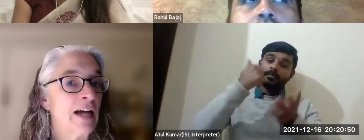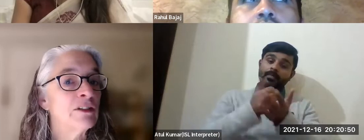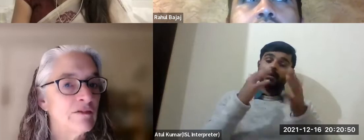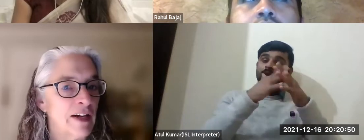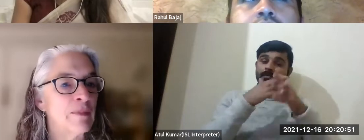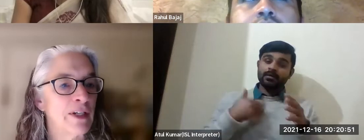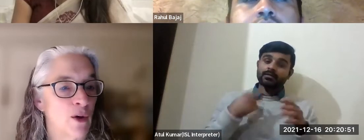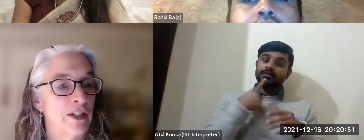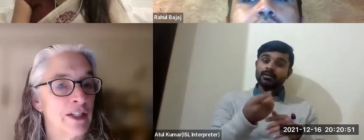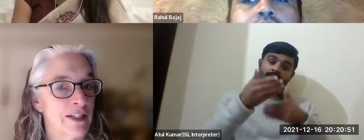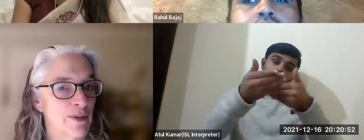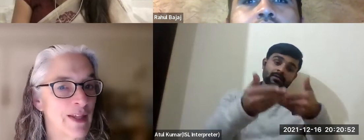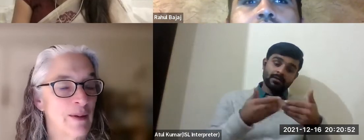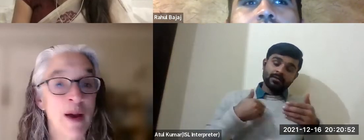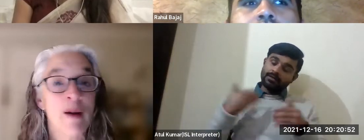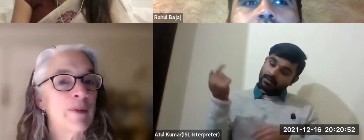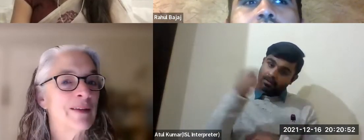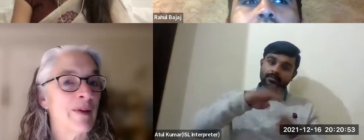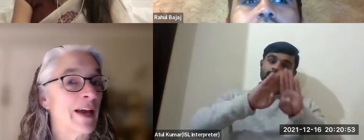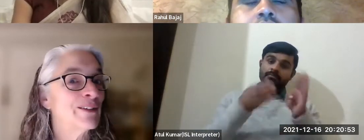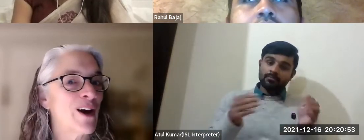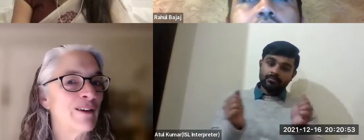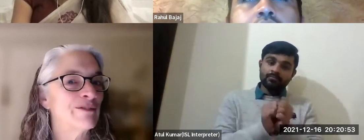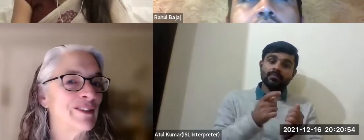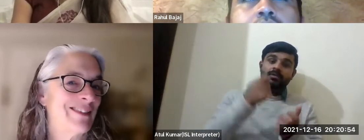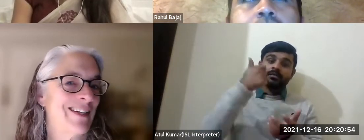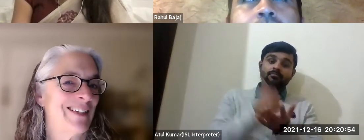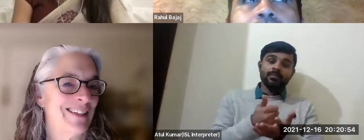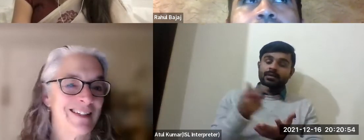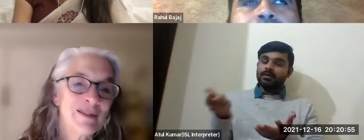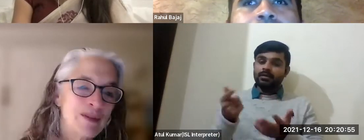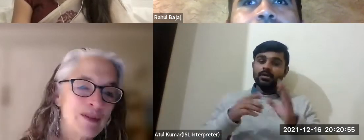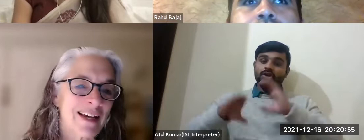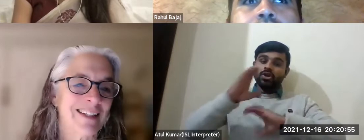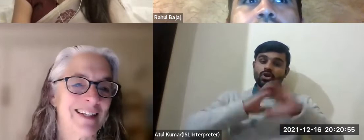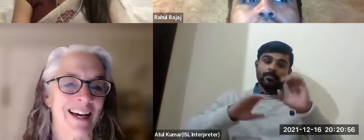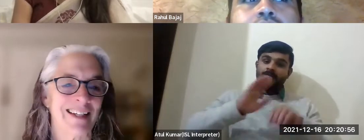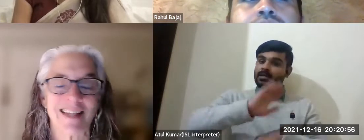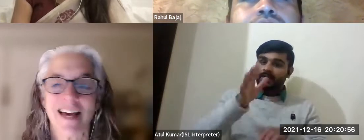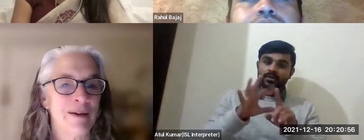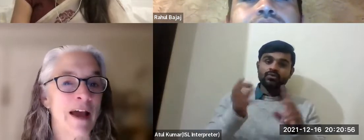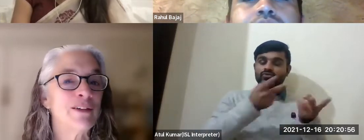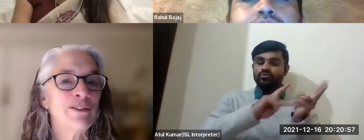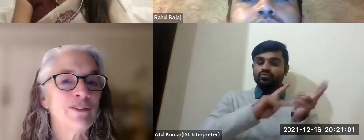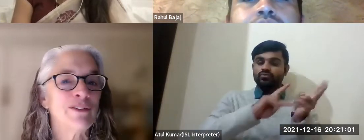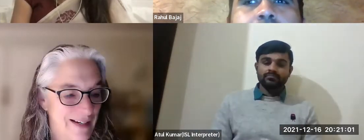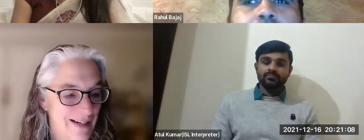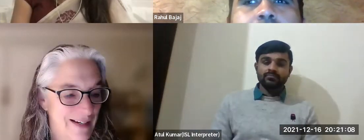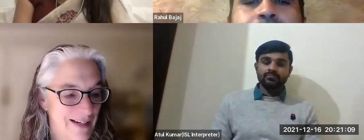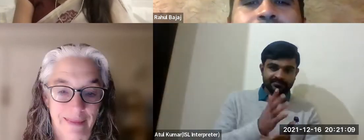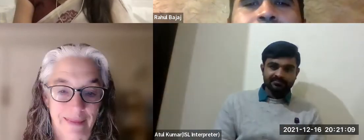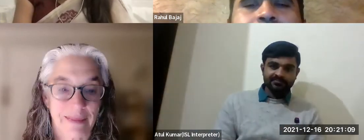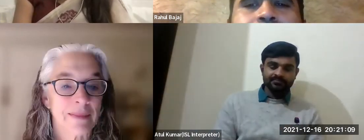and he actually invited me to go on the stage with him, but the banker conference didn't, and this was back in the late 90s, the bankers.